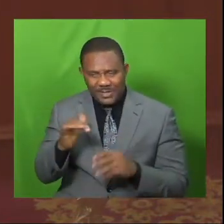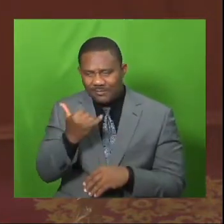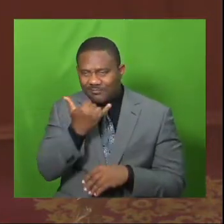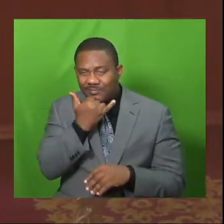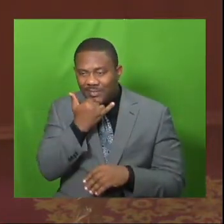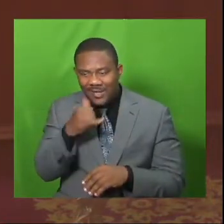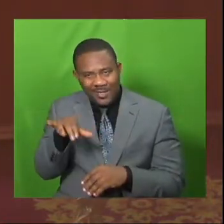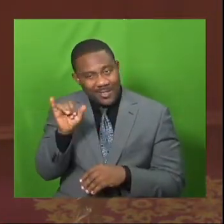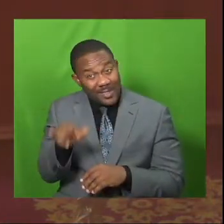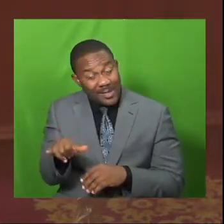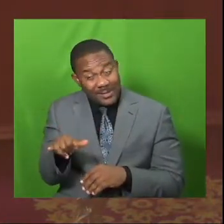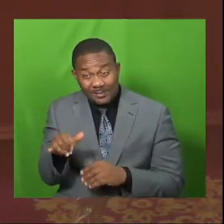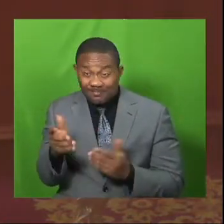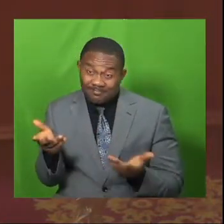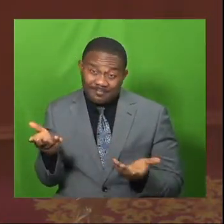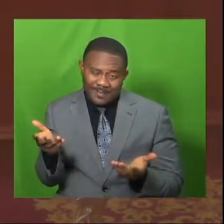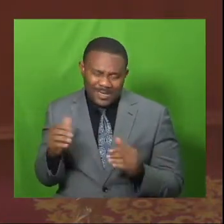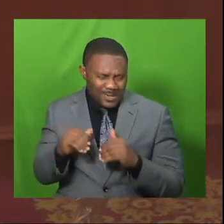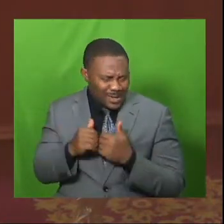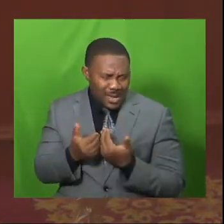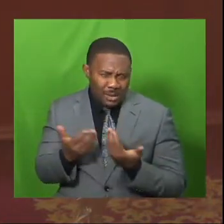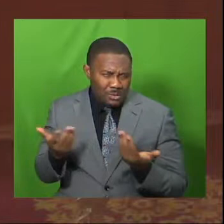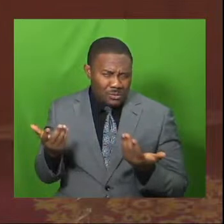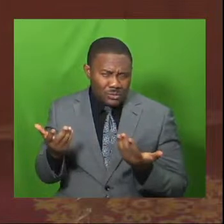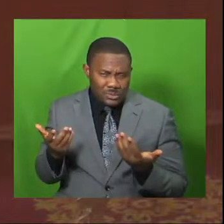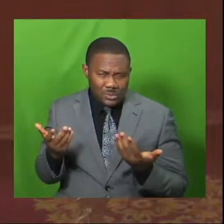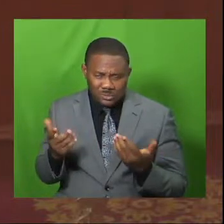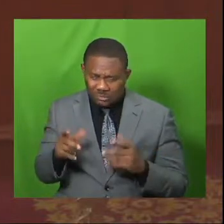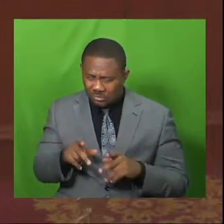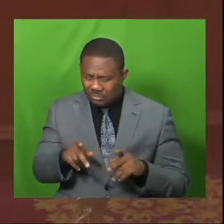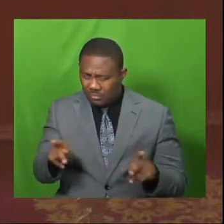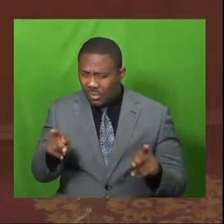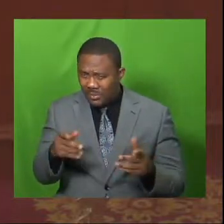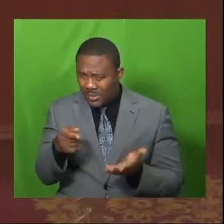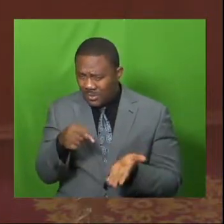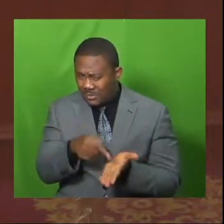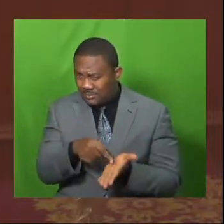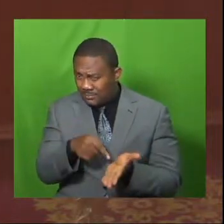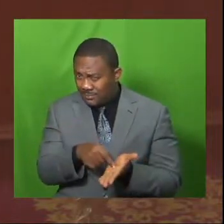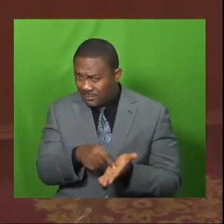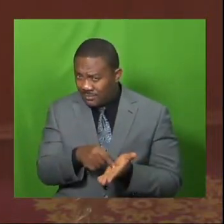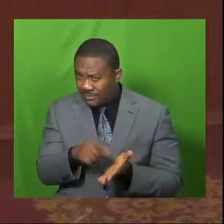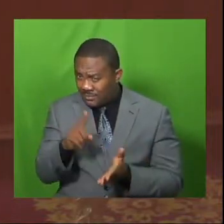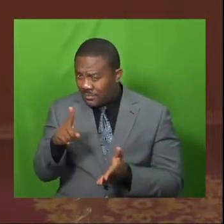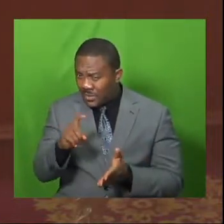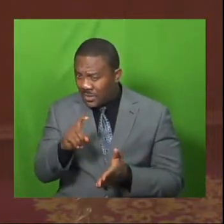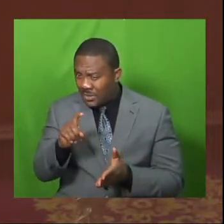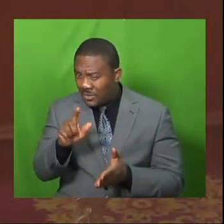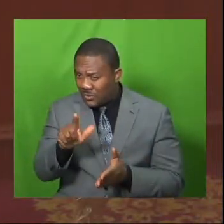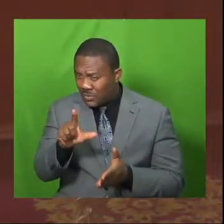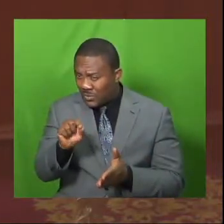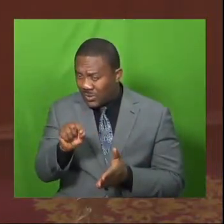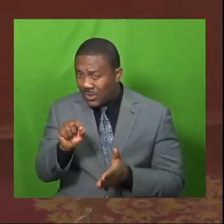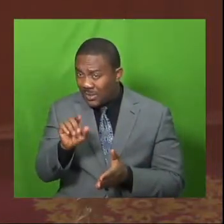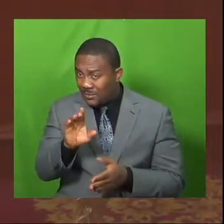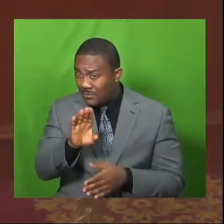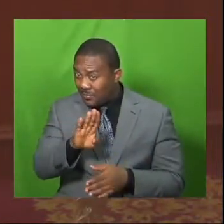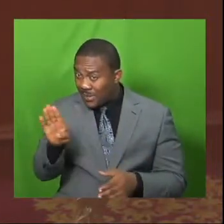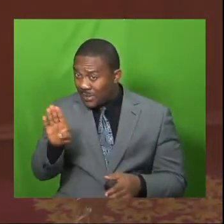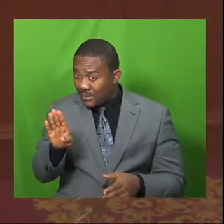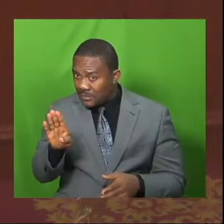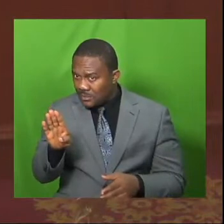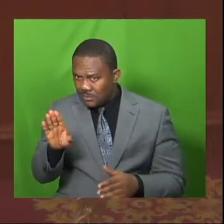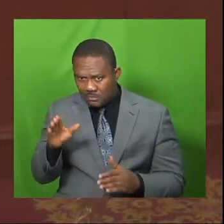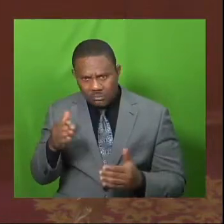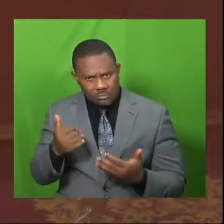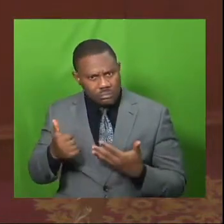an understatement. How on earth do you move our public debt from 120 billion to almost